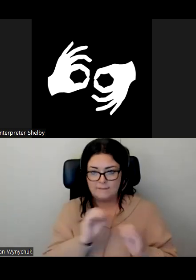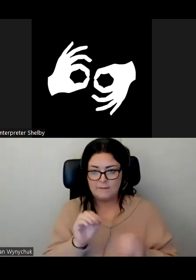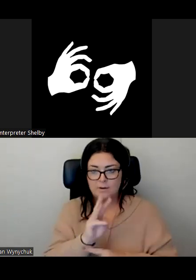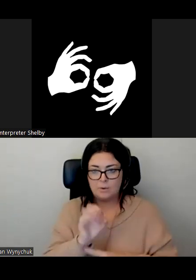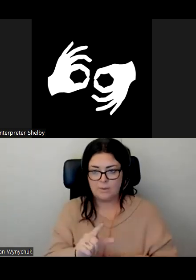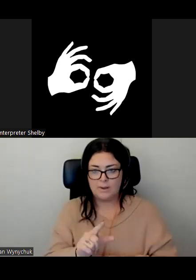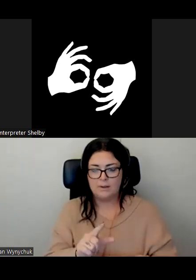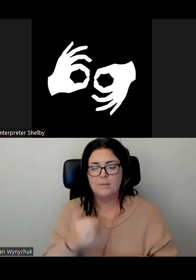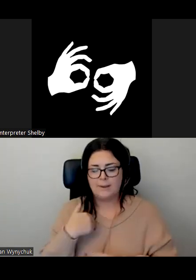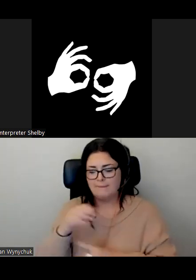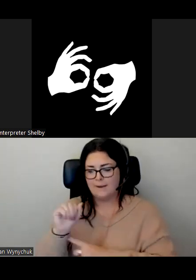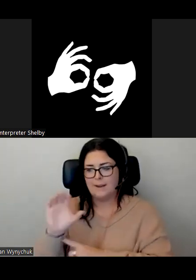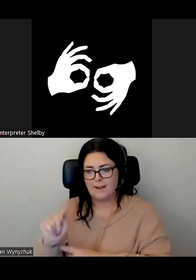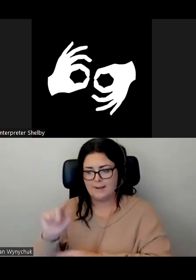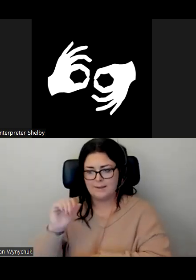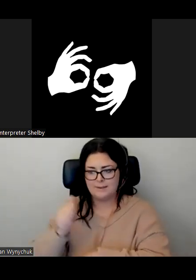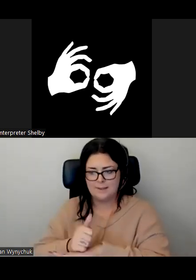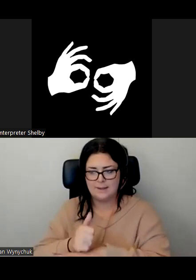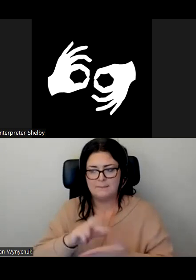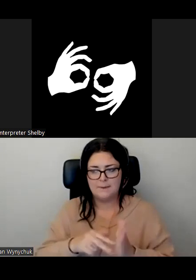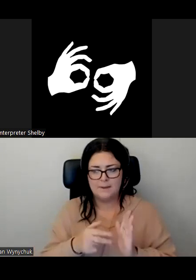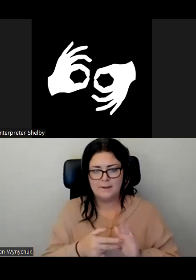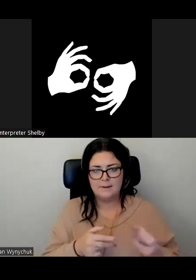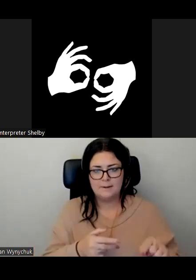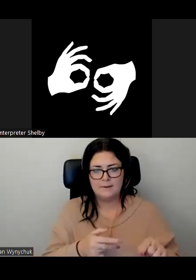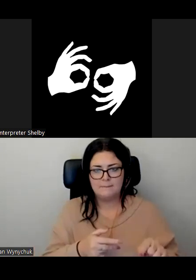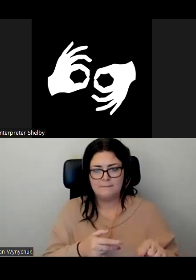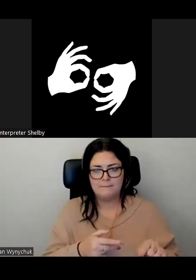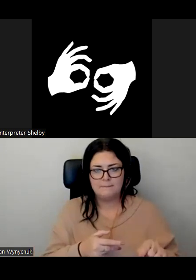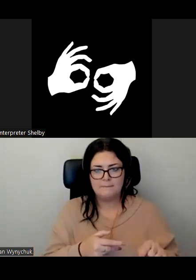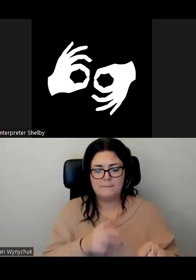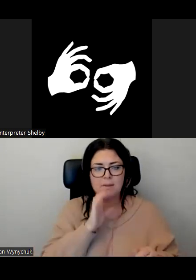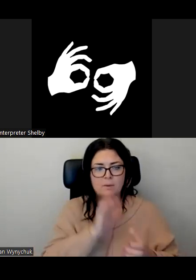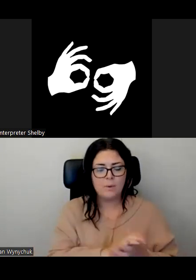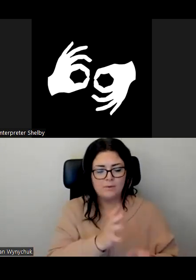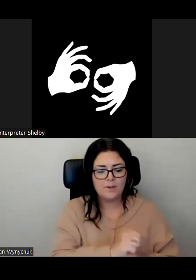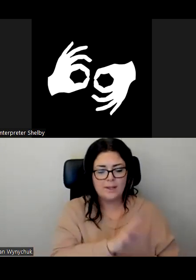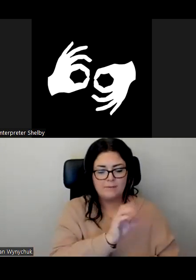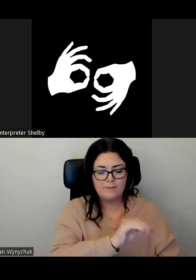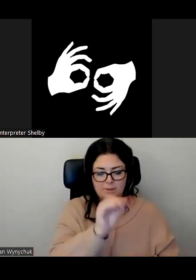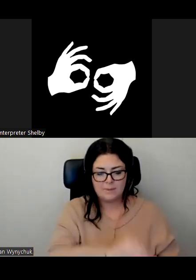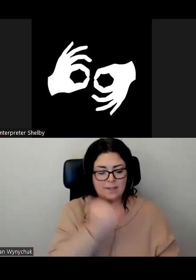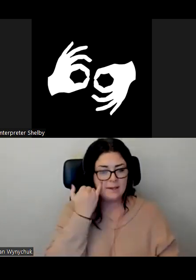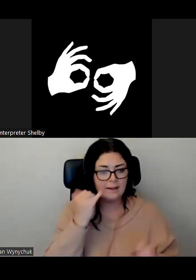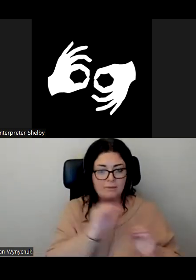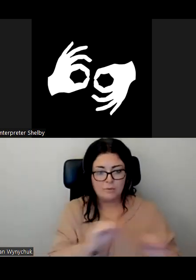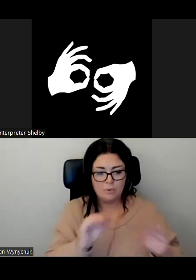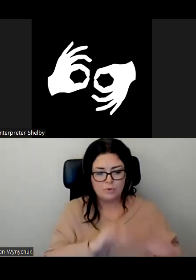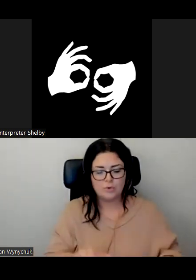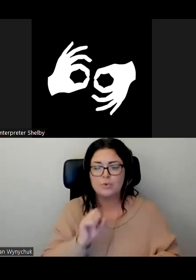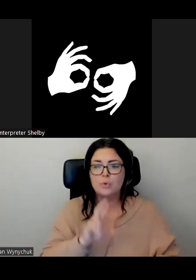to the Intestate Succession Act, wife would get either 50% if there's no children or a third of the estate if there is